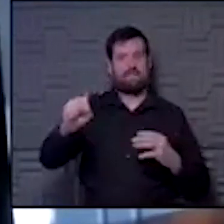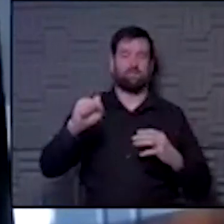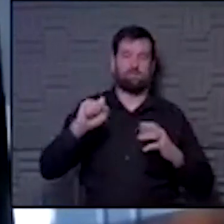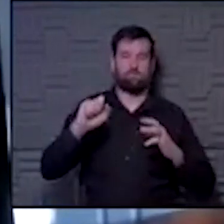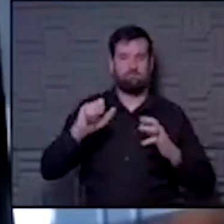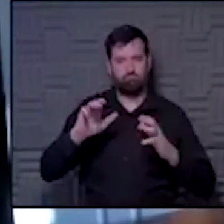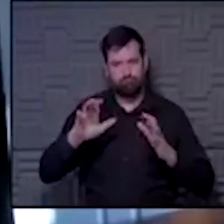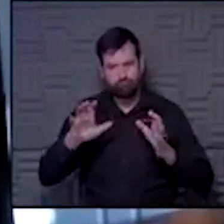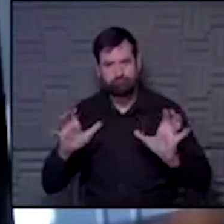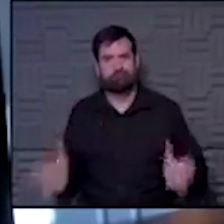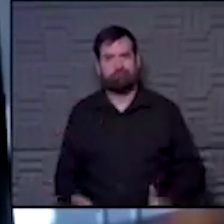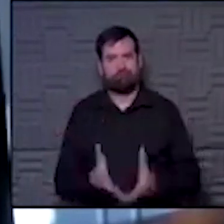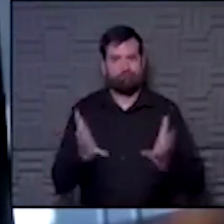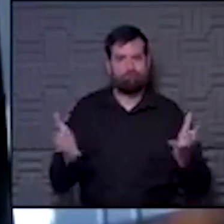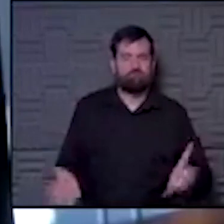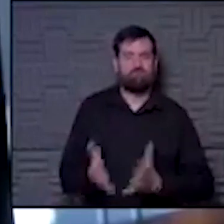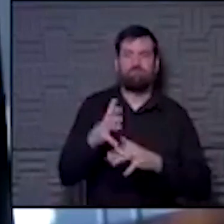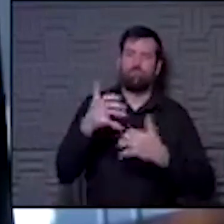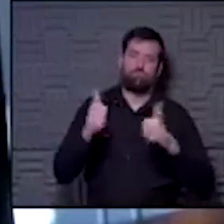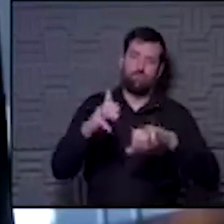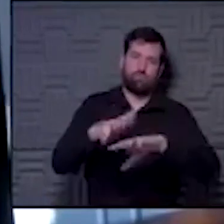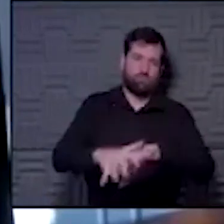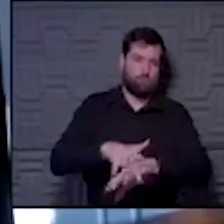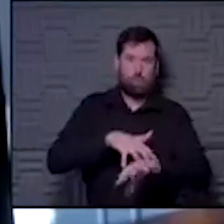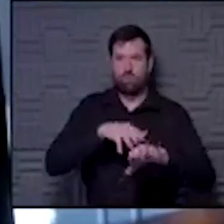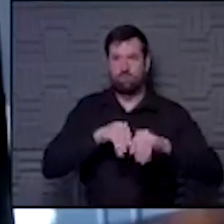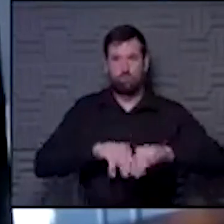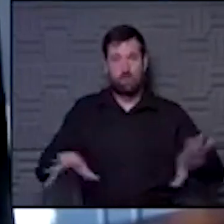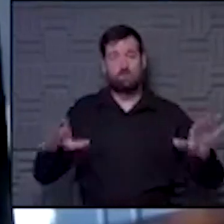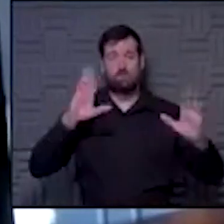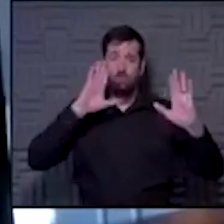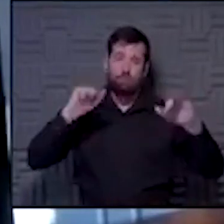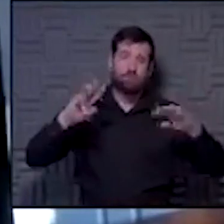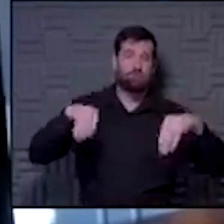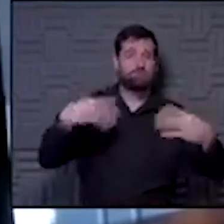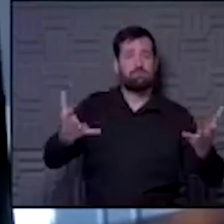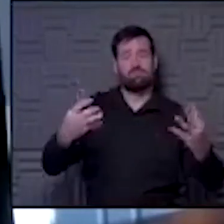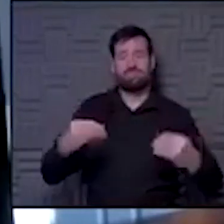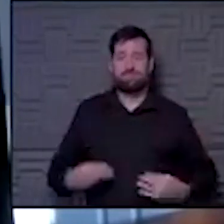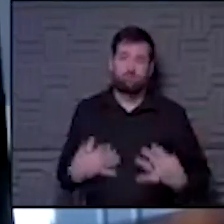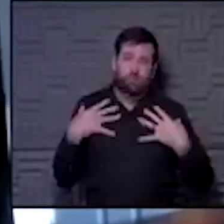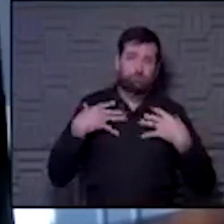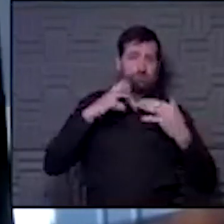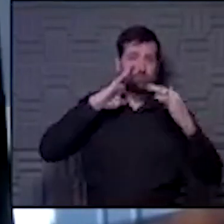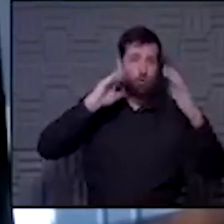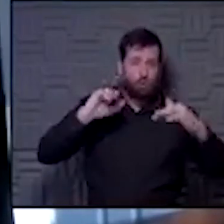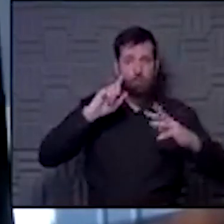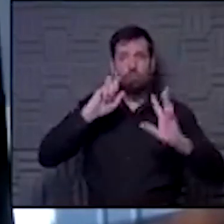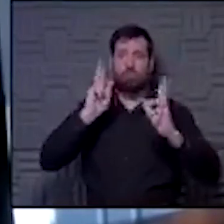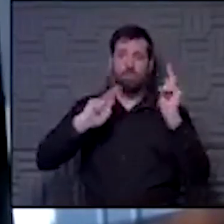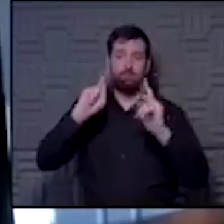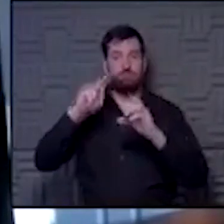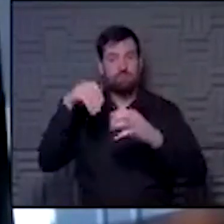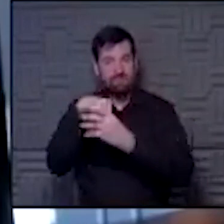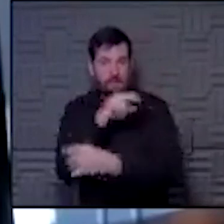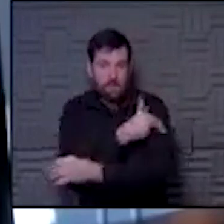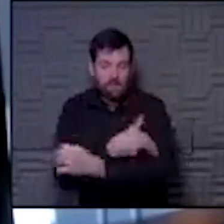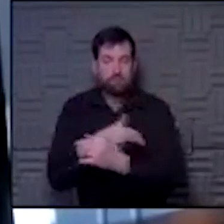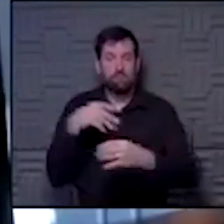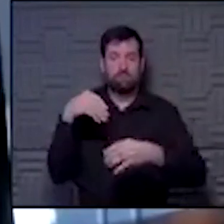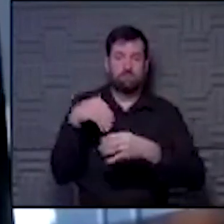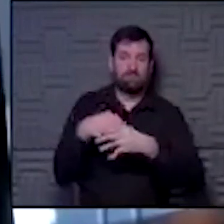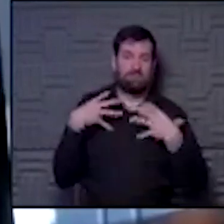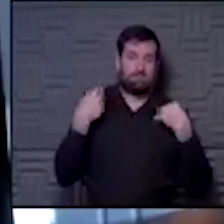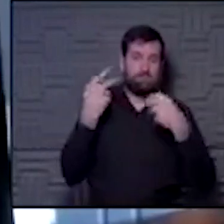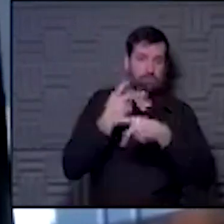extra ways right now to help slow the spread. And I hope it gives some hope and inspiration to those who are in the hospitals, in the healthcare facilities, who've been